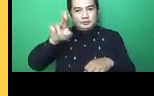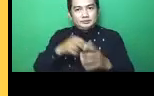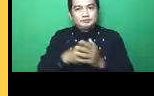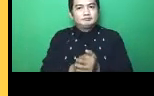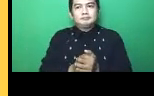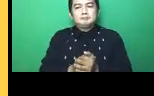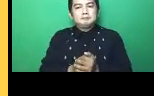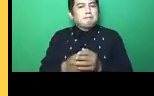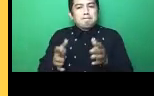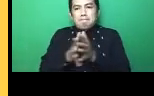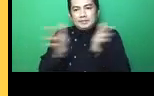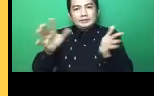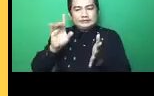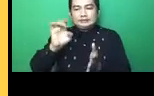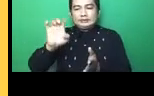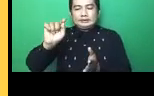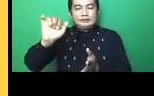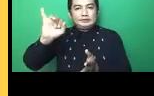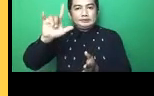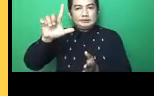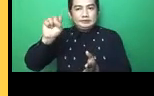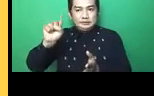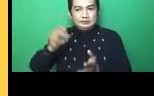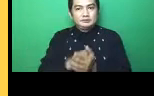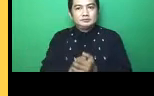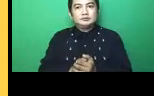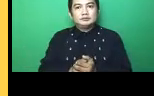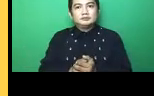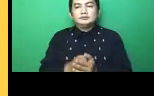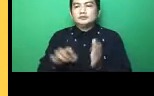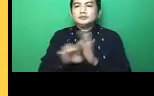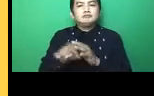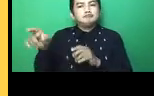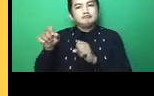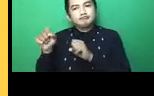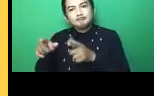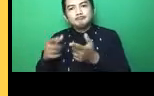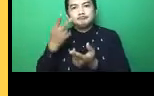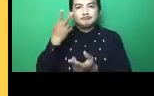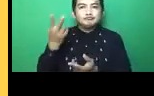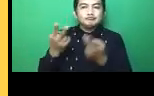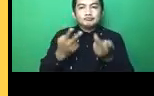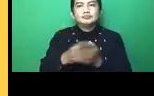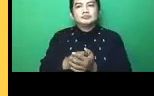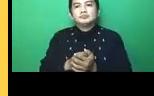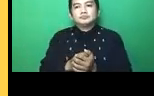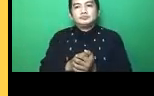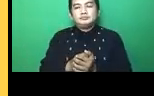So some of the things that actually have been used, and if you've ever seen merchandise, you've probably seen something that's UV printed.